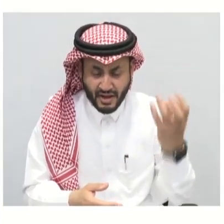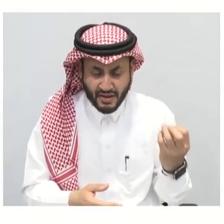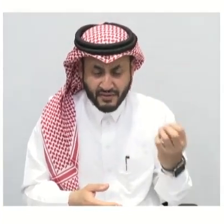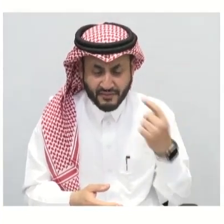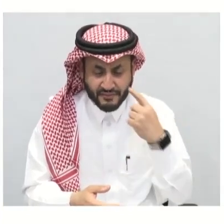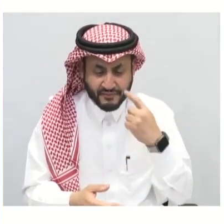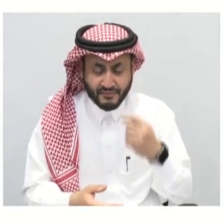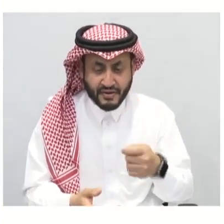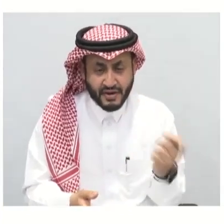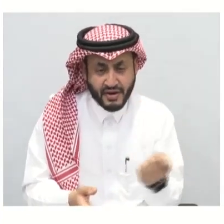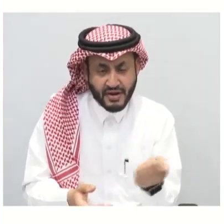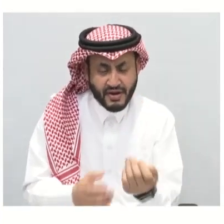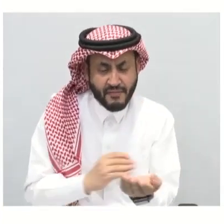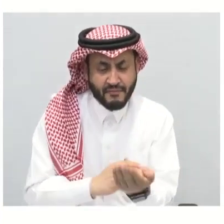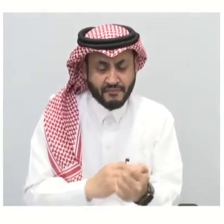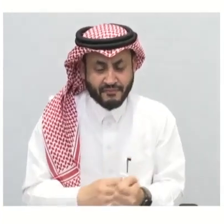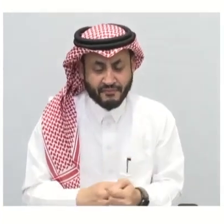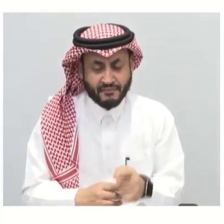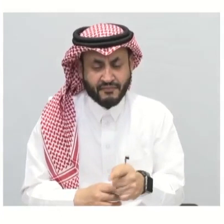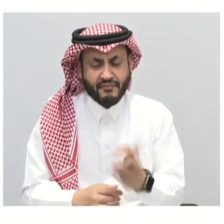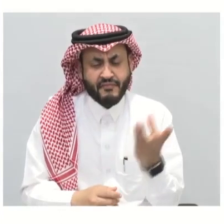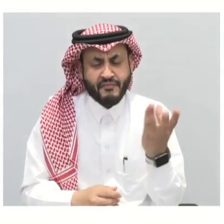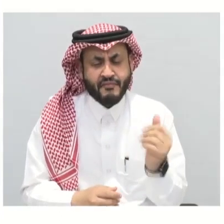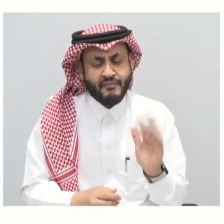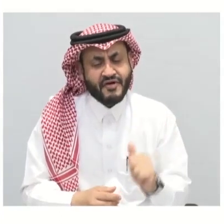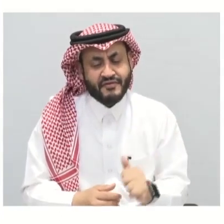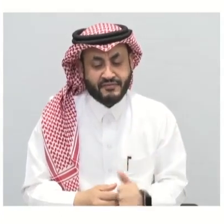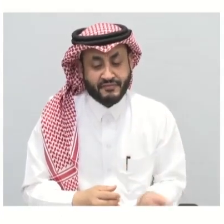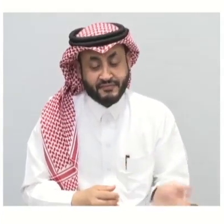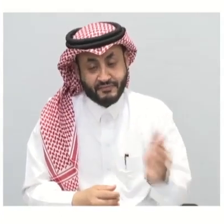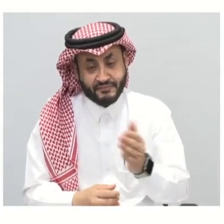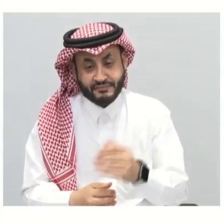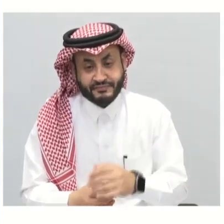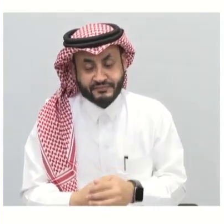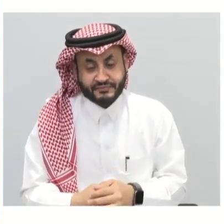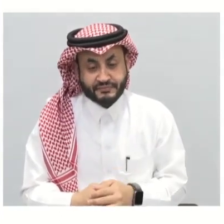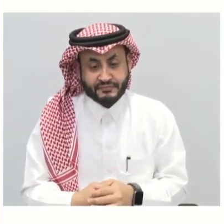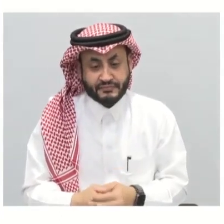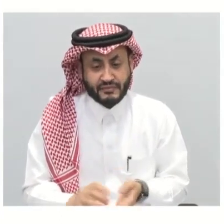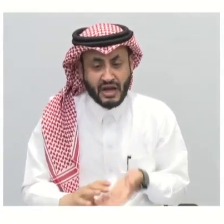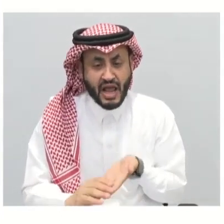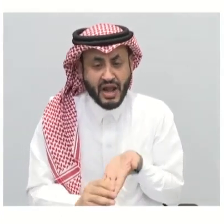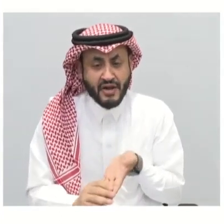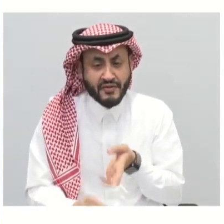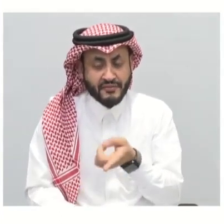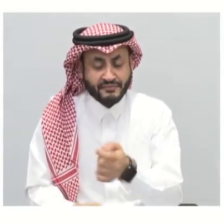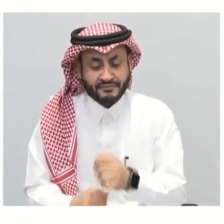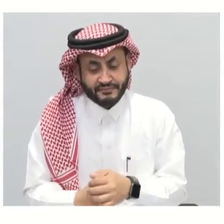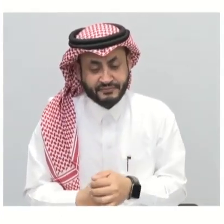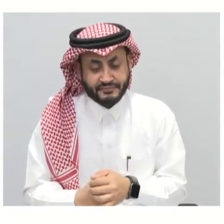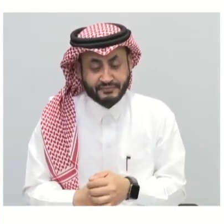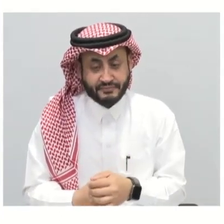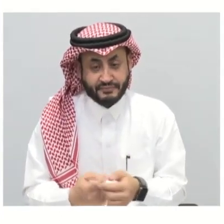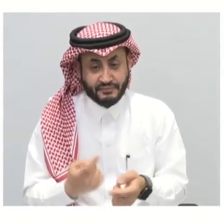we have writing speech and nothing at night. On Wednesday, on morning, we have pick up suit from dry